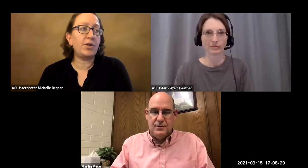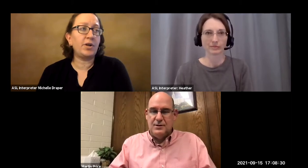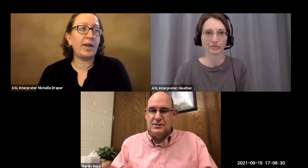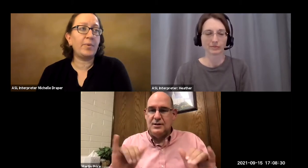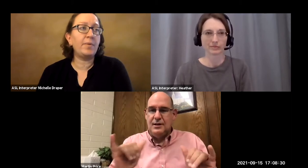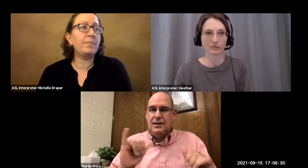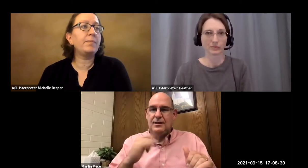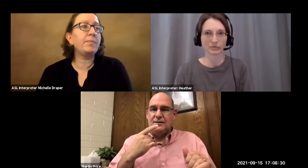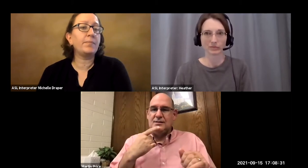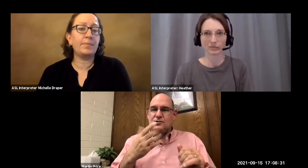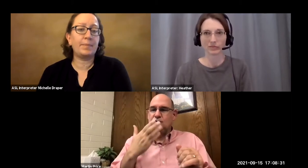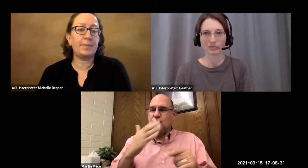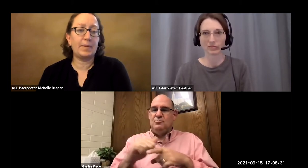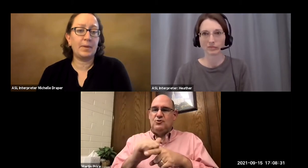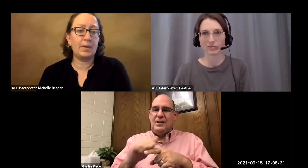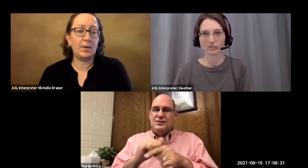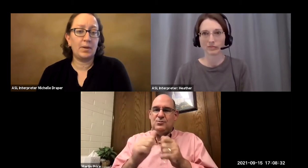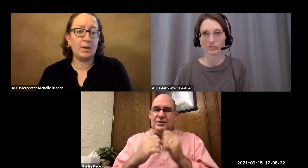can you turn on your camera?